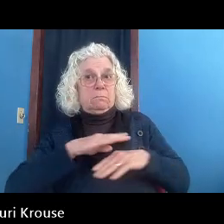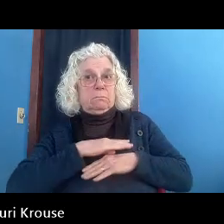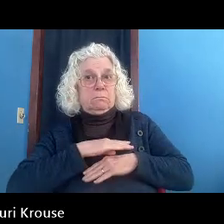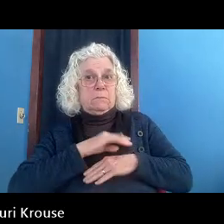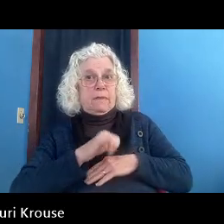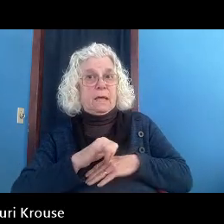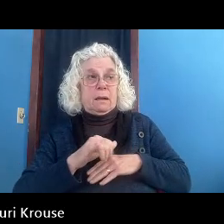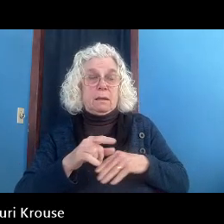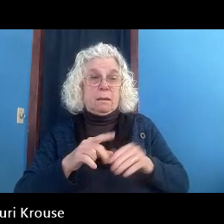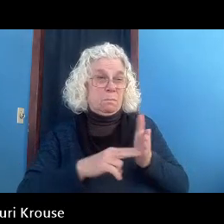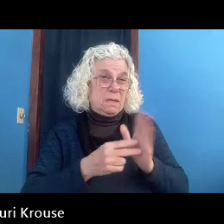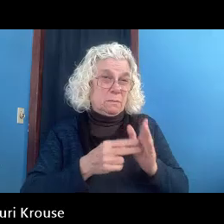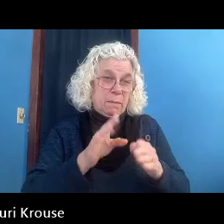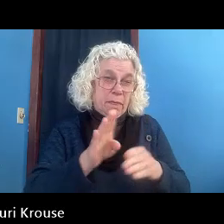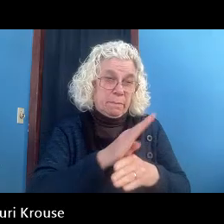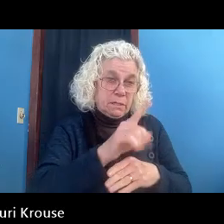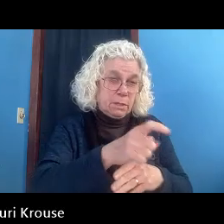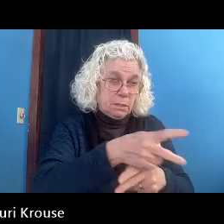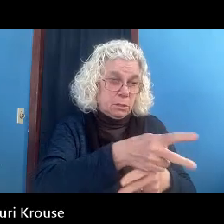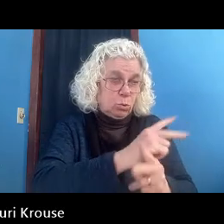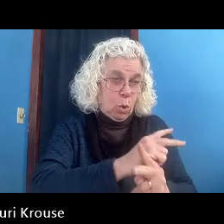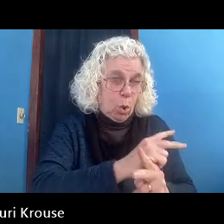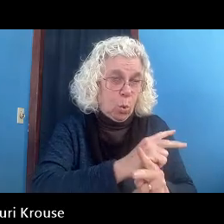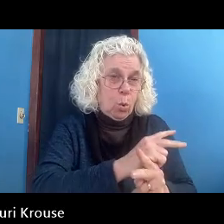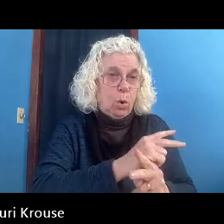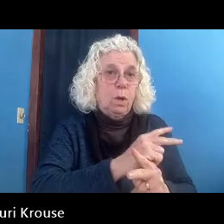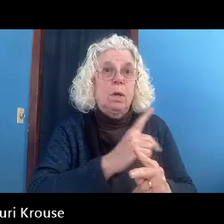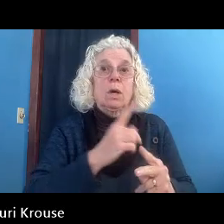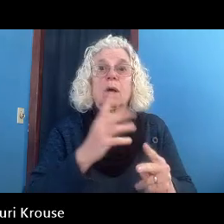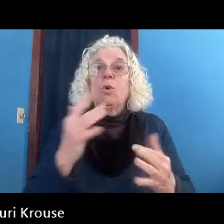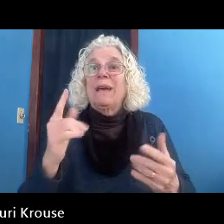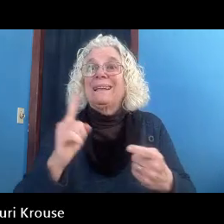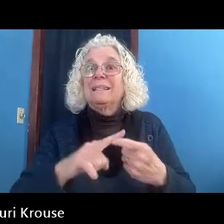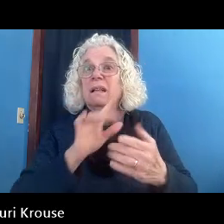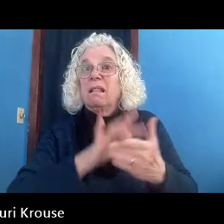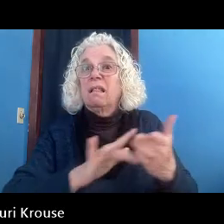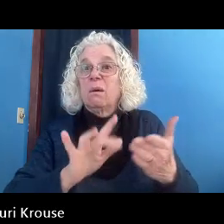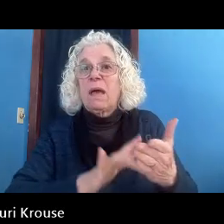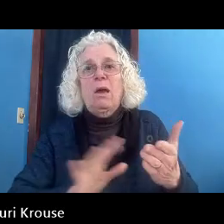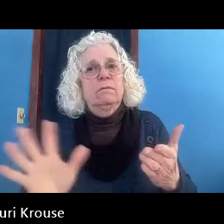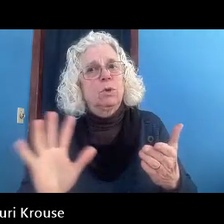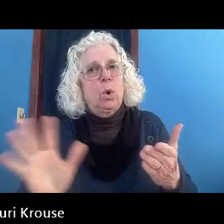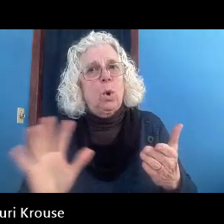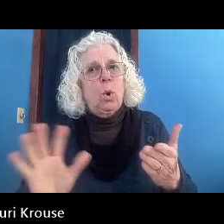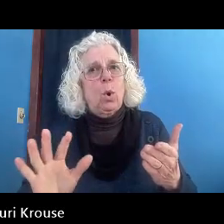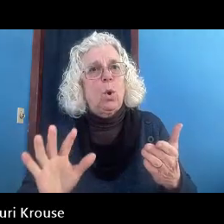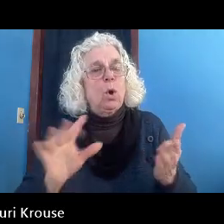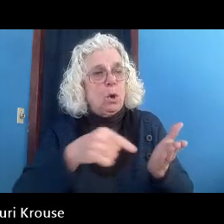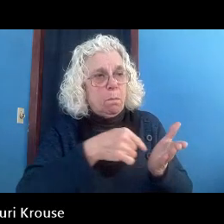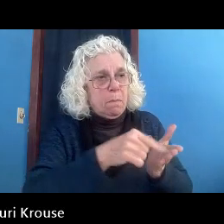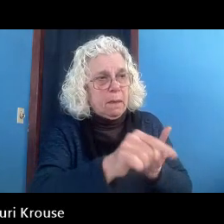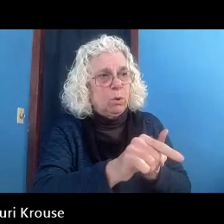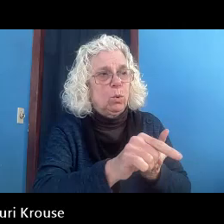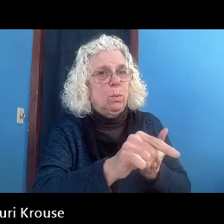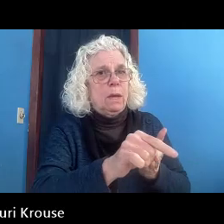require taking out a loan. Let's say you don't have to wait to pay off that loan either. It could be just one payment and then you can